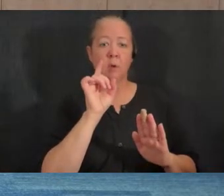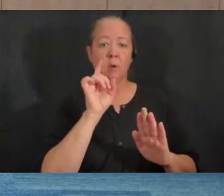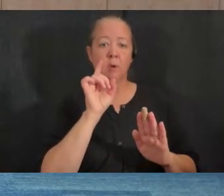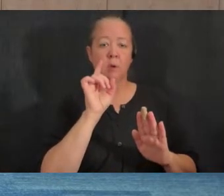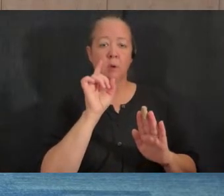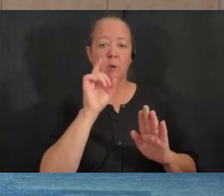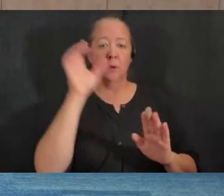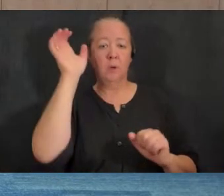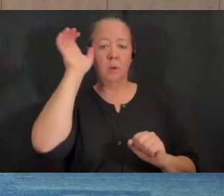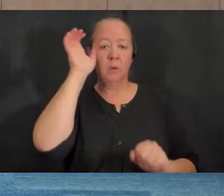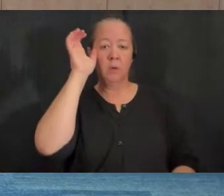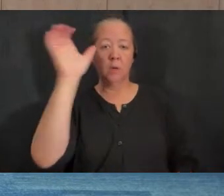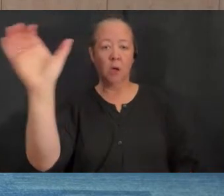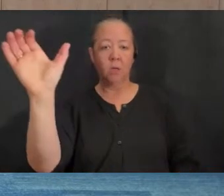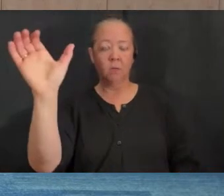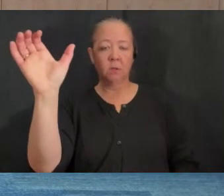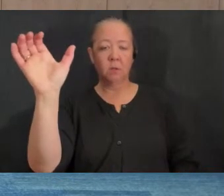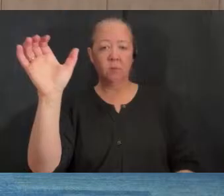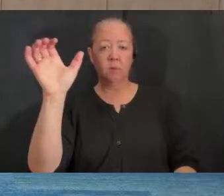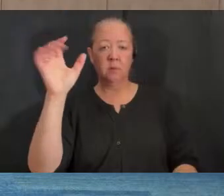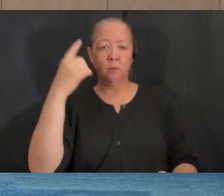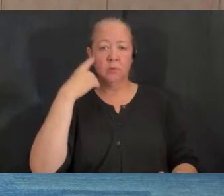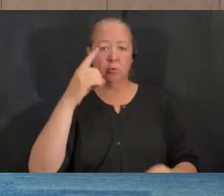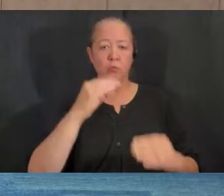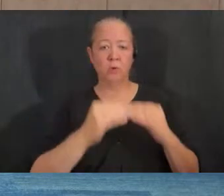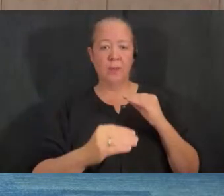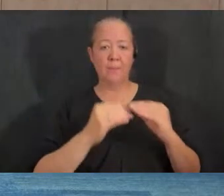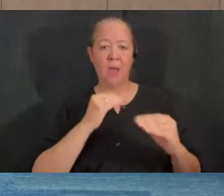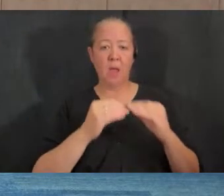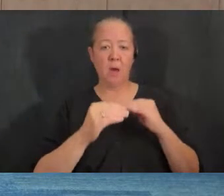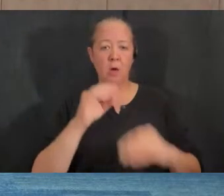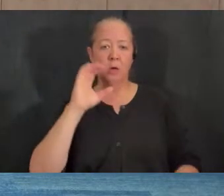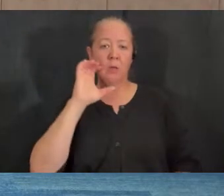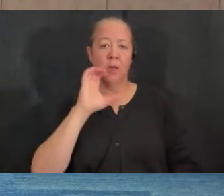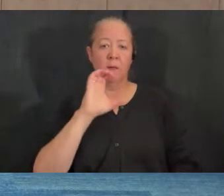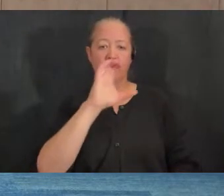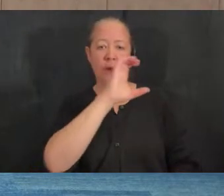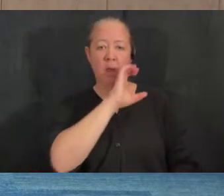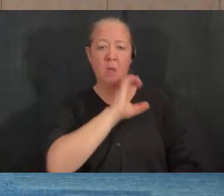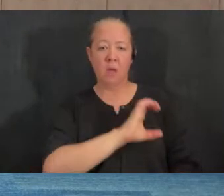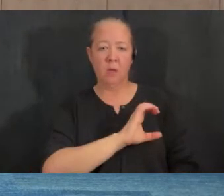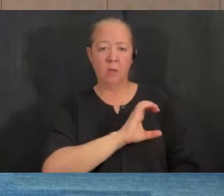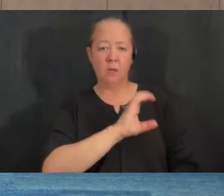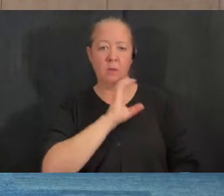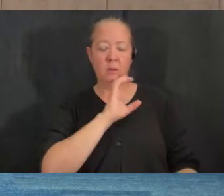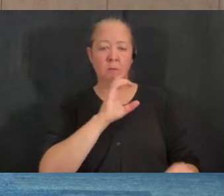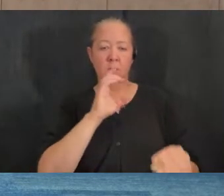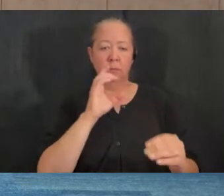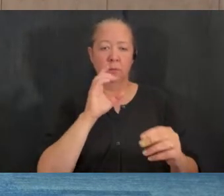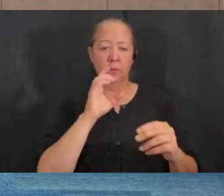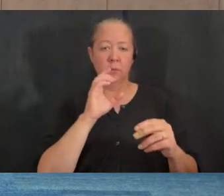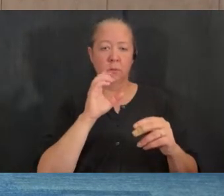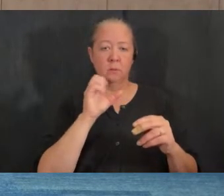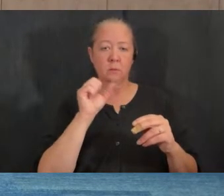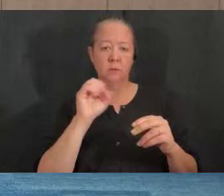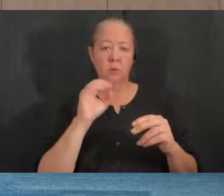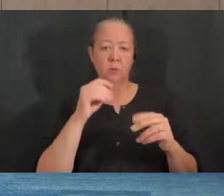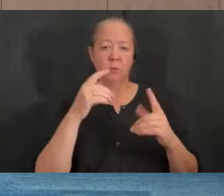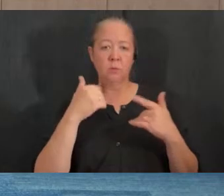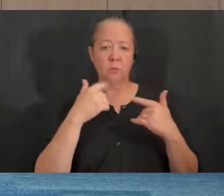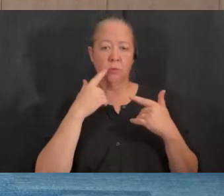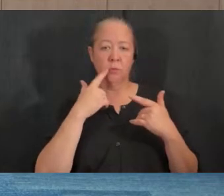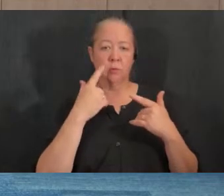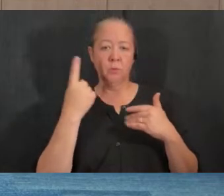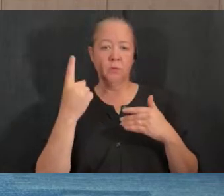people fix their appliances, their broken things, so to prevent that these get thrown away and give them a second life.